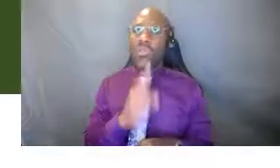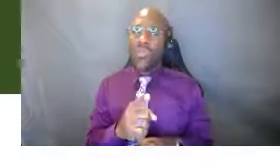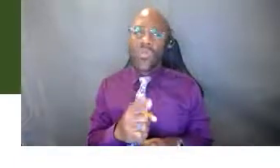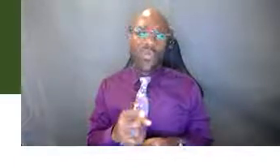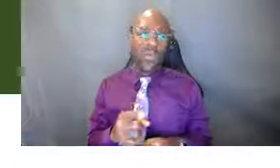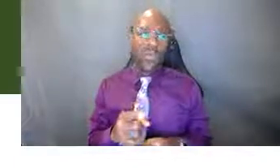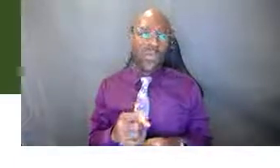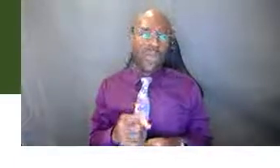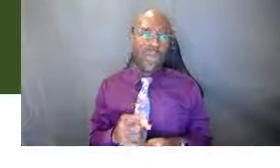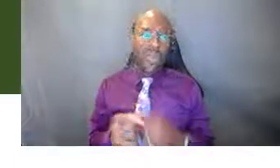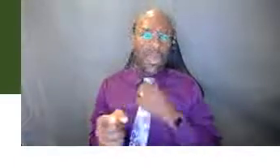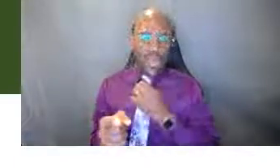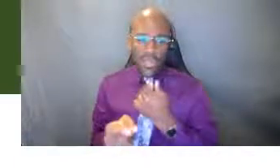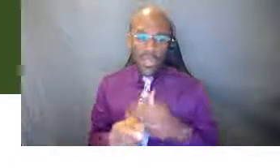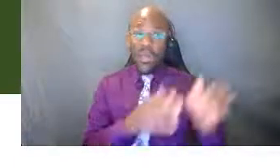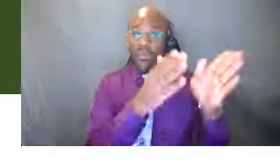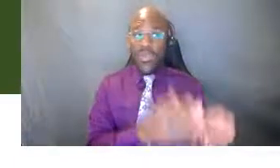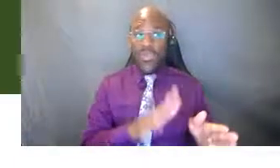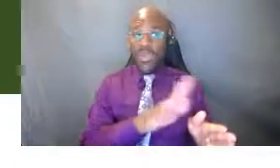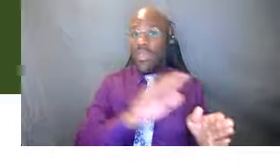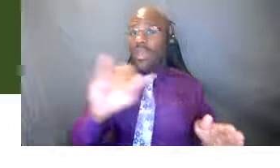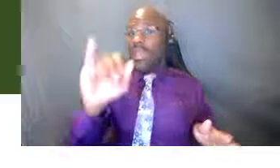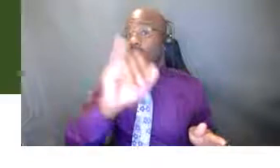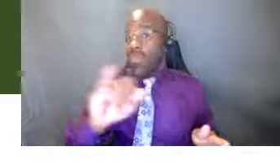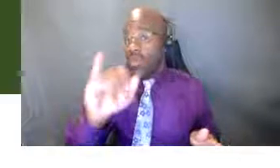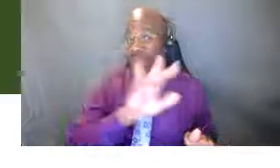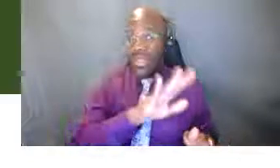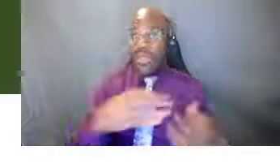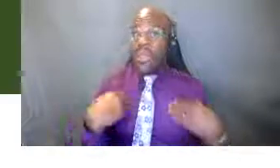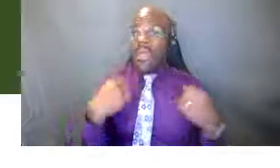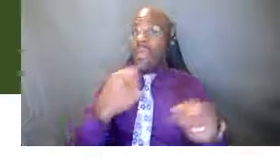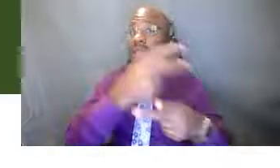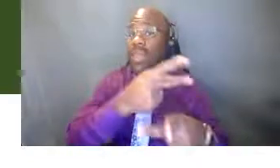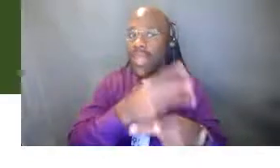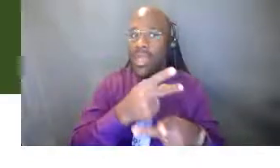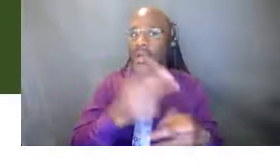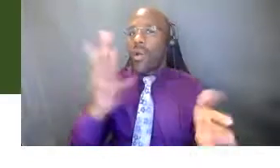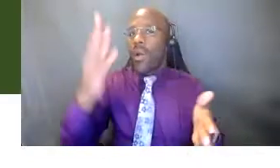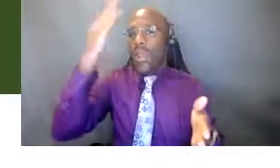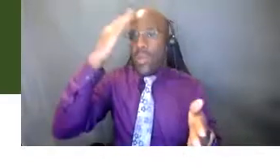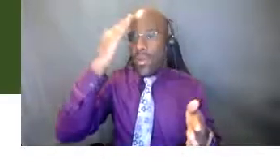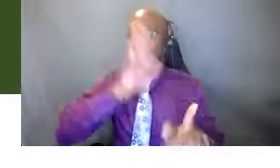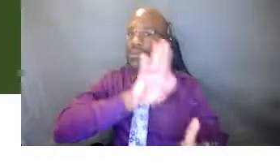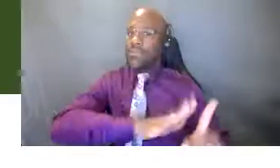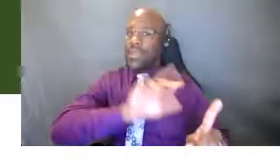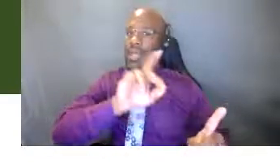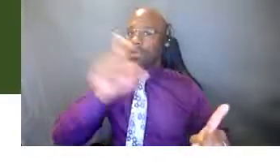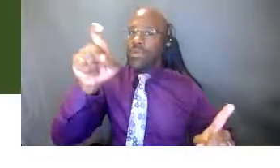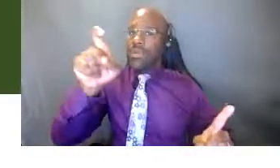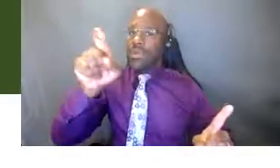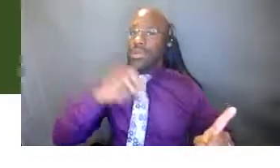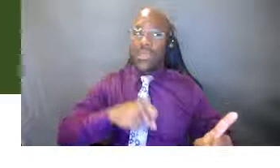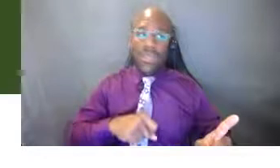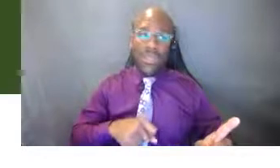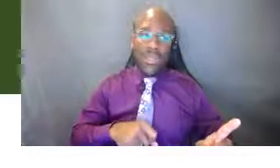insurance plan and their healthcare providers are informed when that individual has made a call